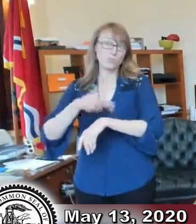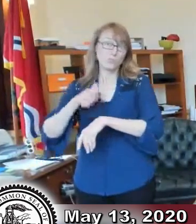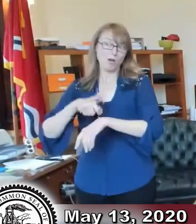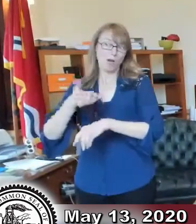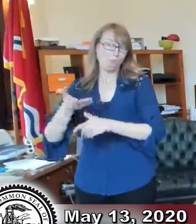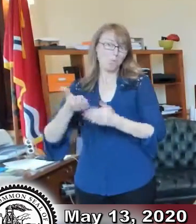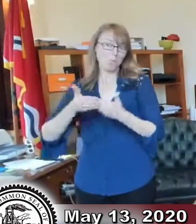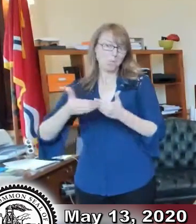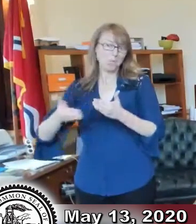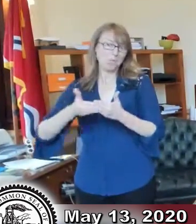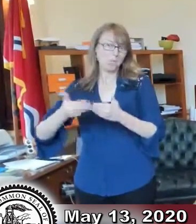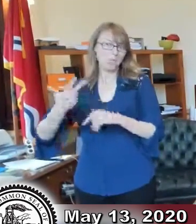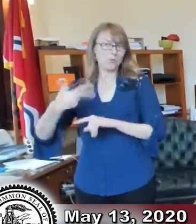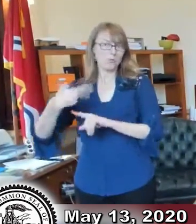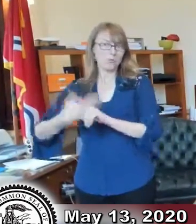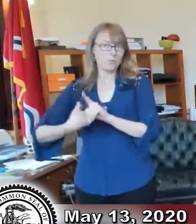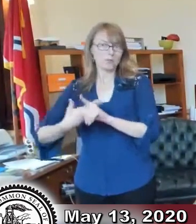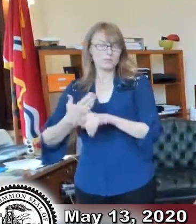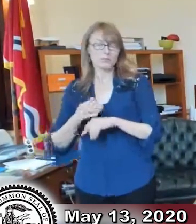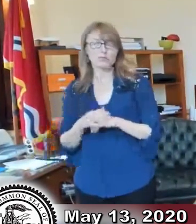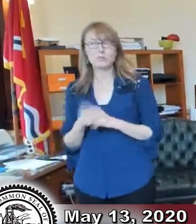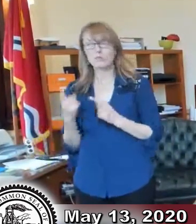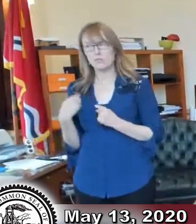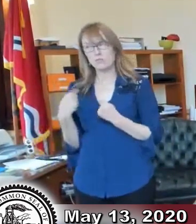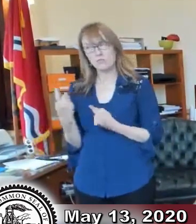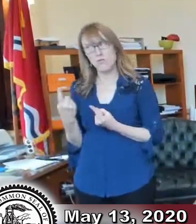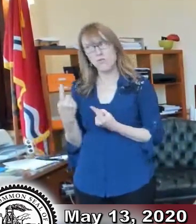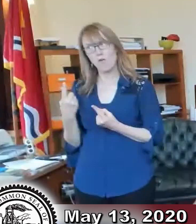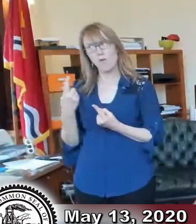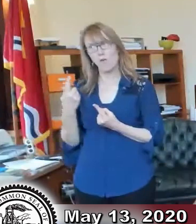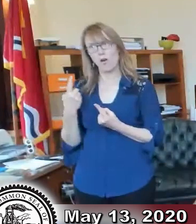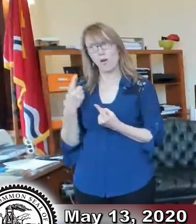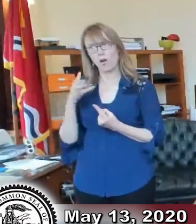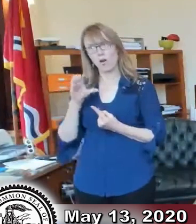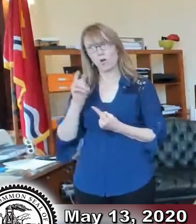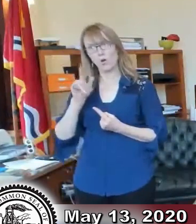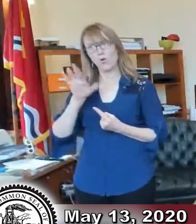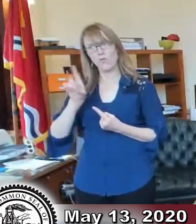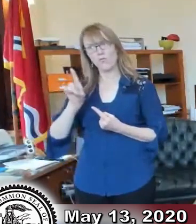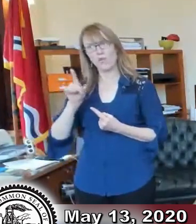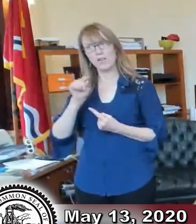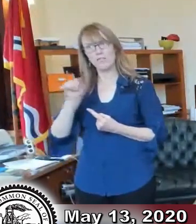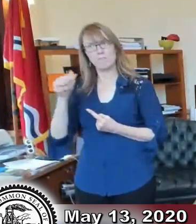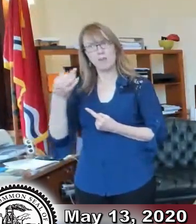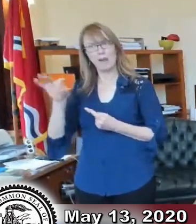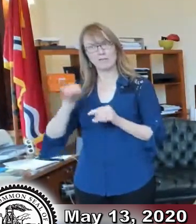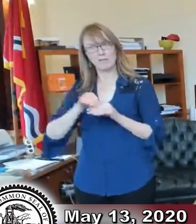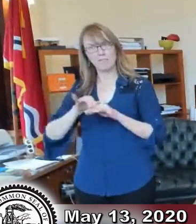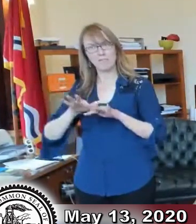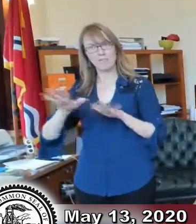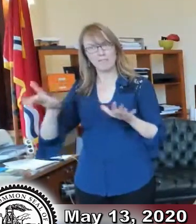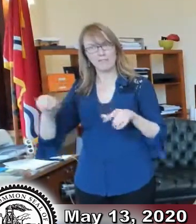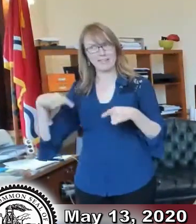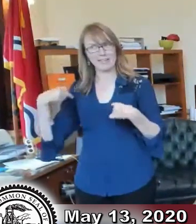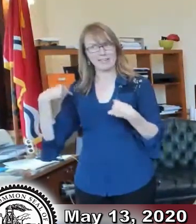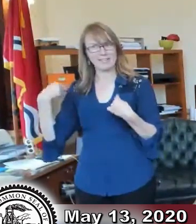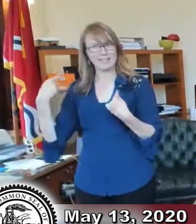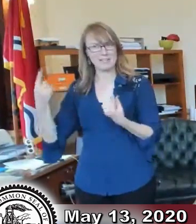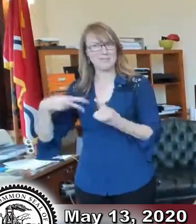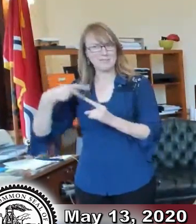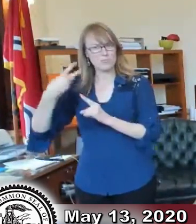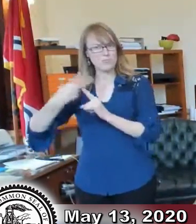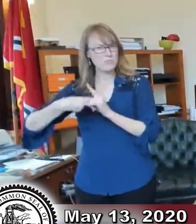months in the St. Louis region. And 3 months until school starts is a long ways. And I know that schools are